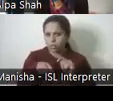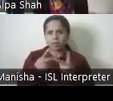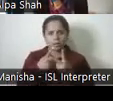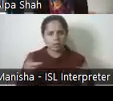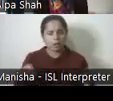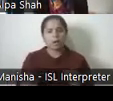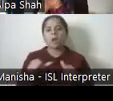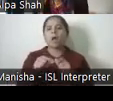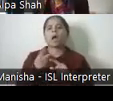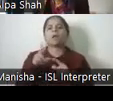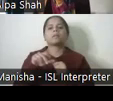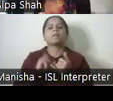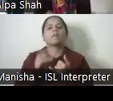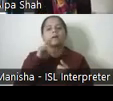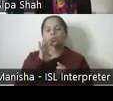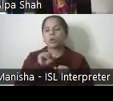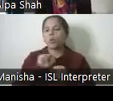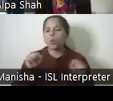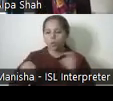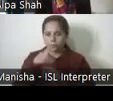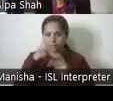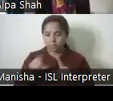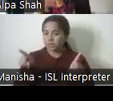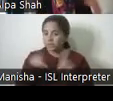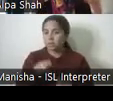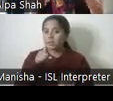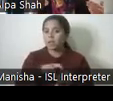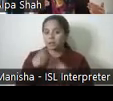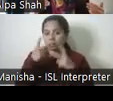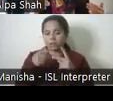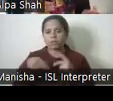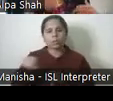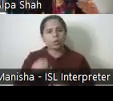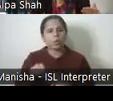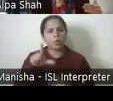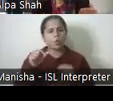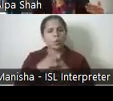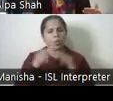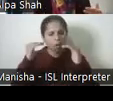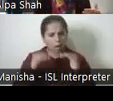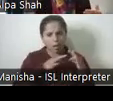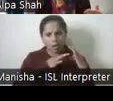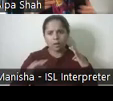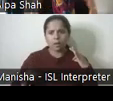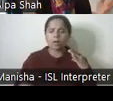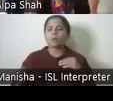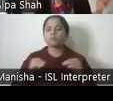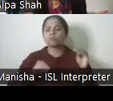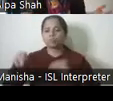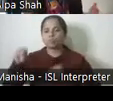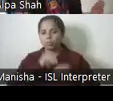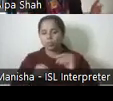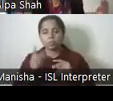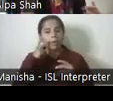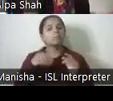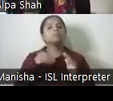amongst Adivasis. At the same time, you know, this low caste upward mobility has been